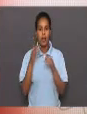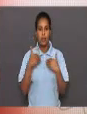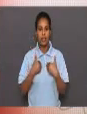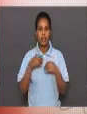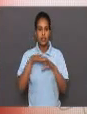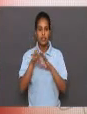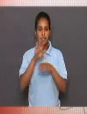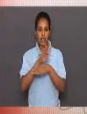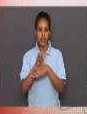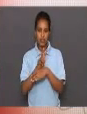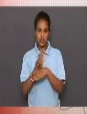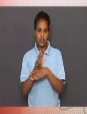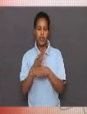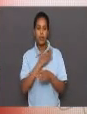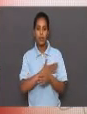appear on the screen.